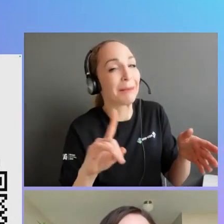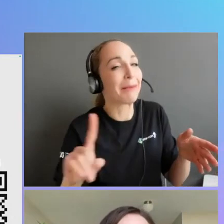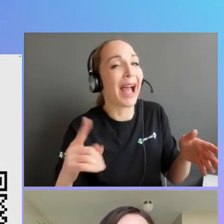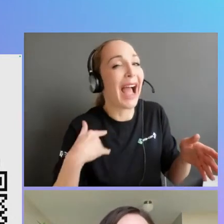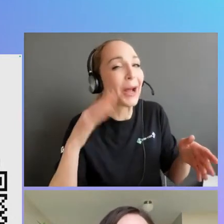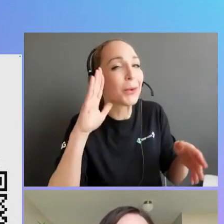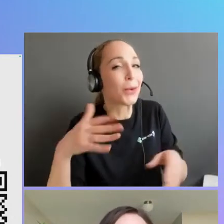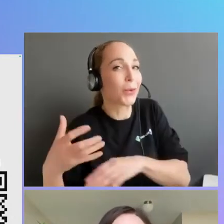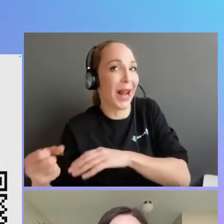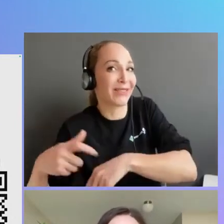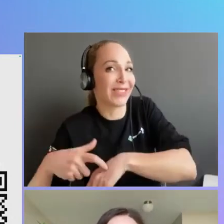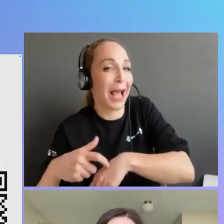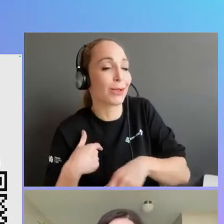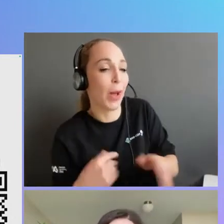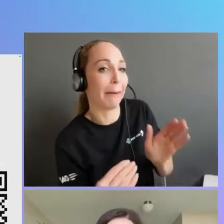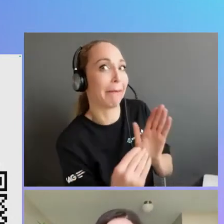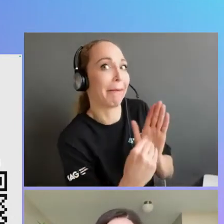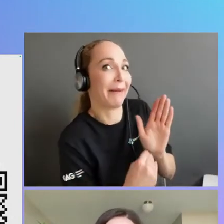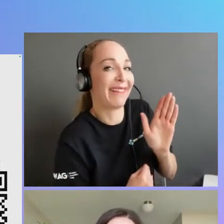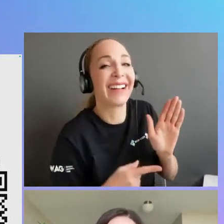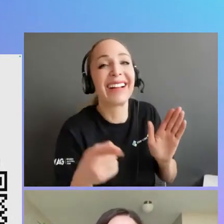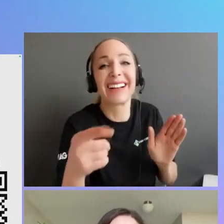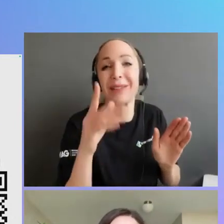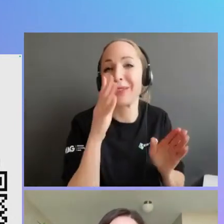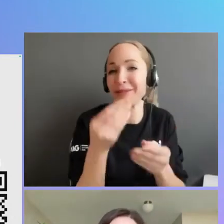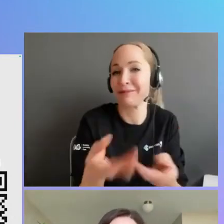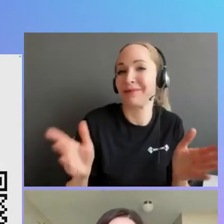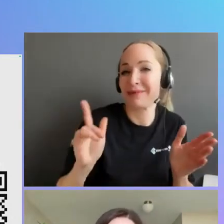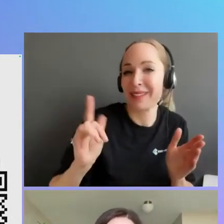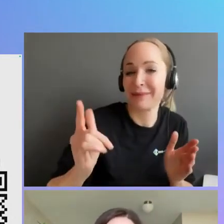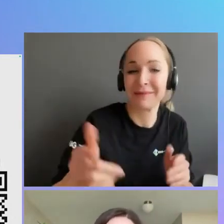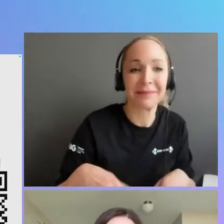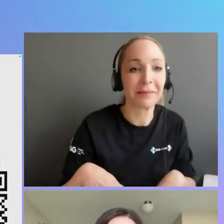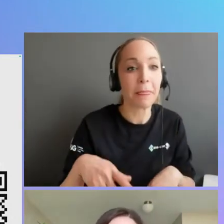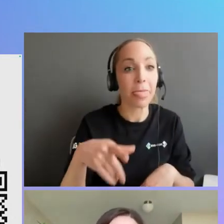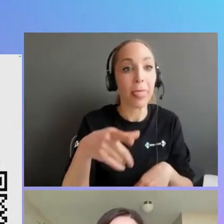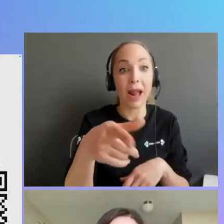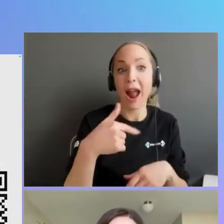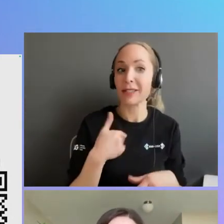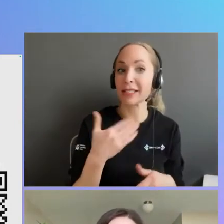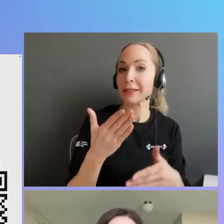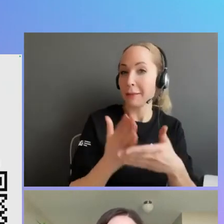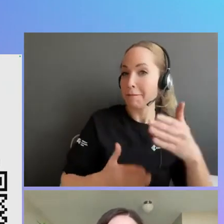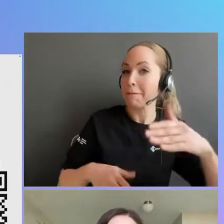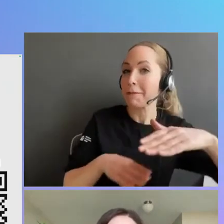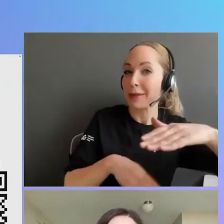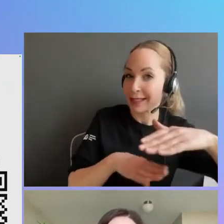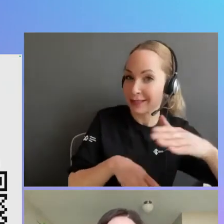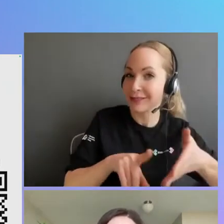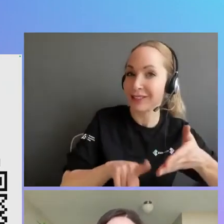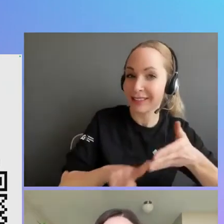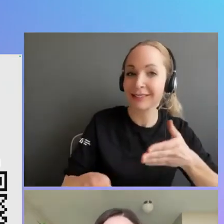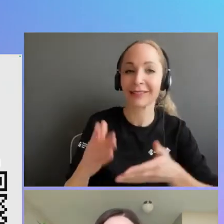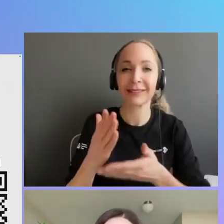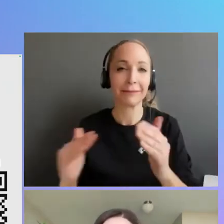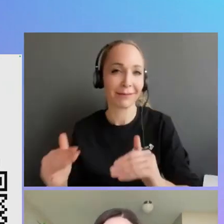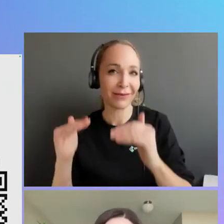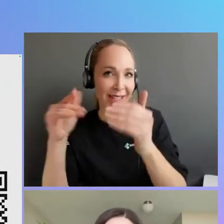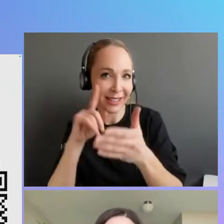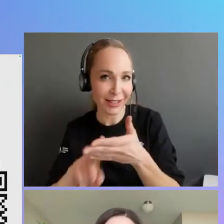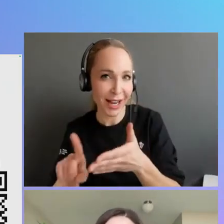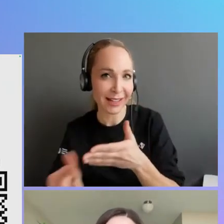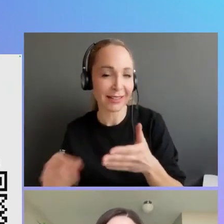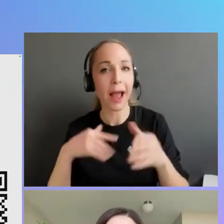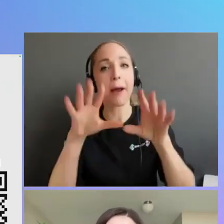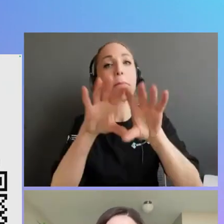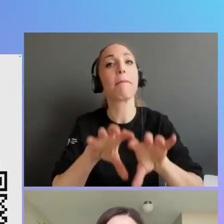list here that talks about some of the basic checks that we run, as well as some of the more advanced checks. And I've broken it up that way because there's a lot of good free